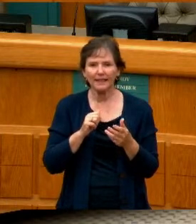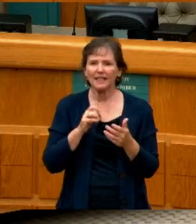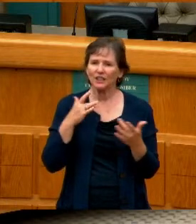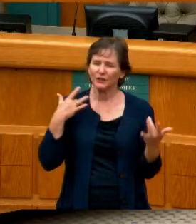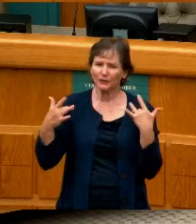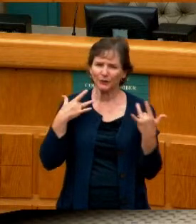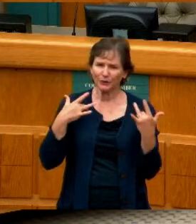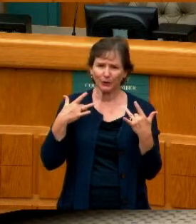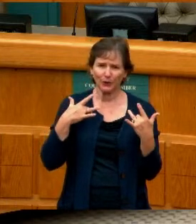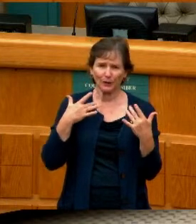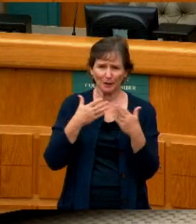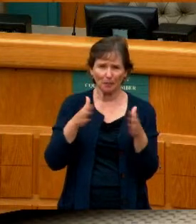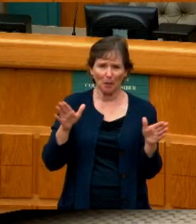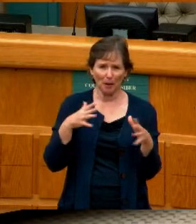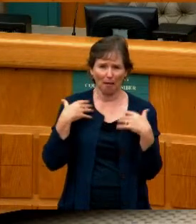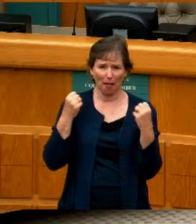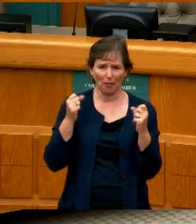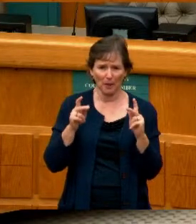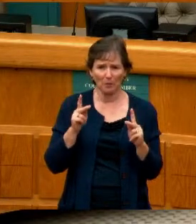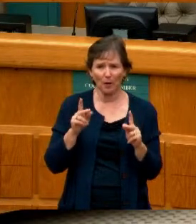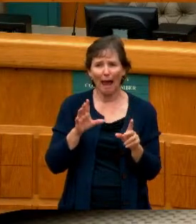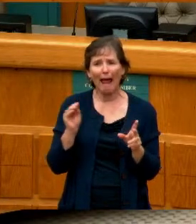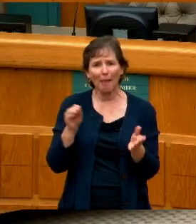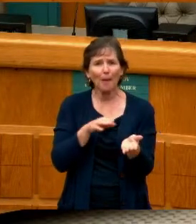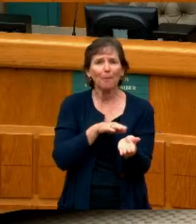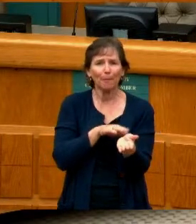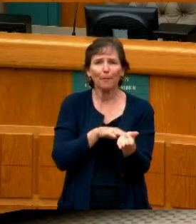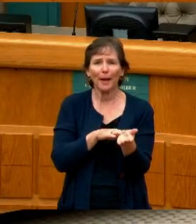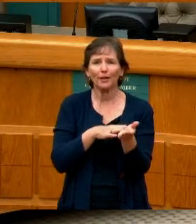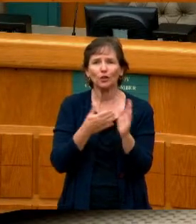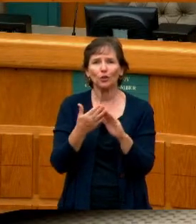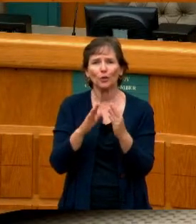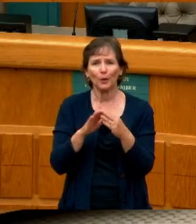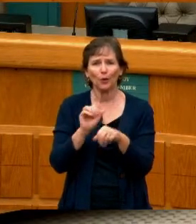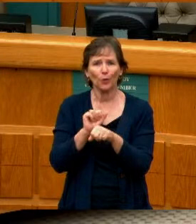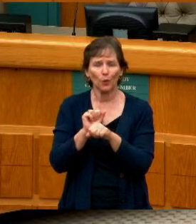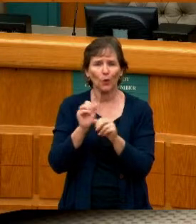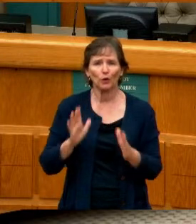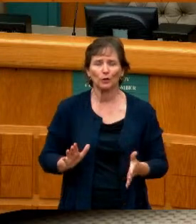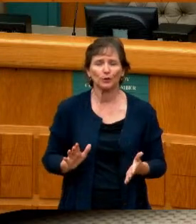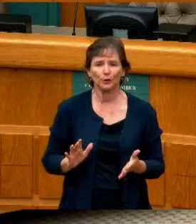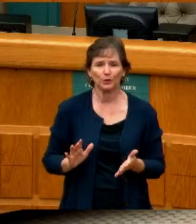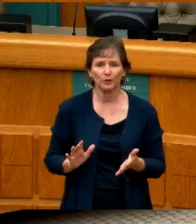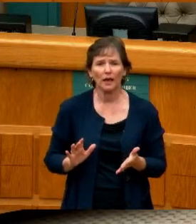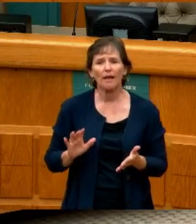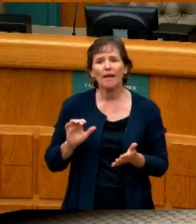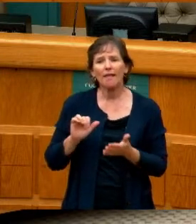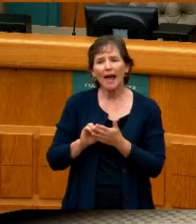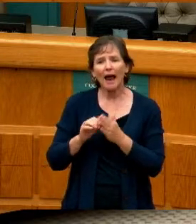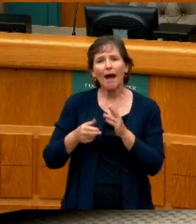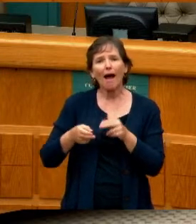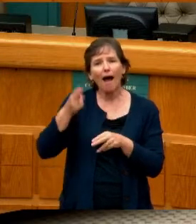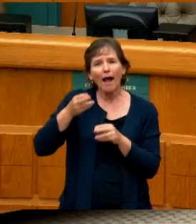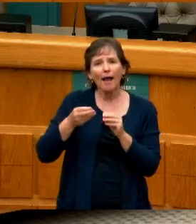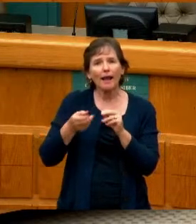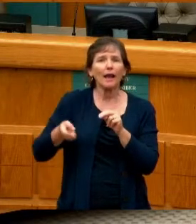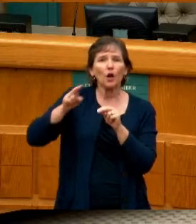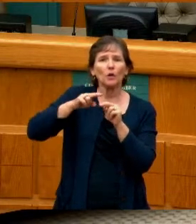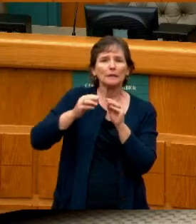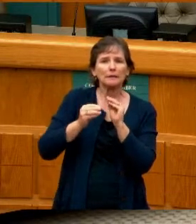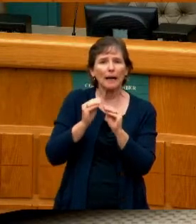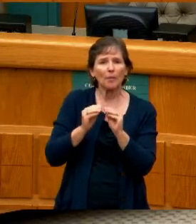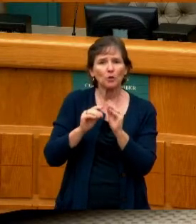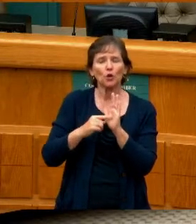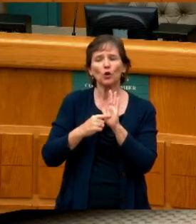daily COVID-19 cases. These increases are very disconcerting for public health as well as our medical